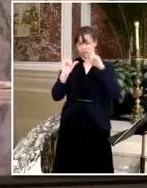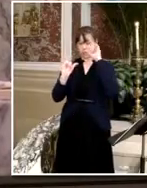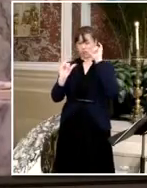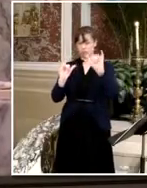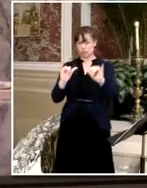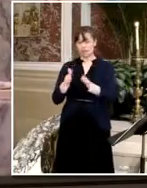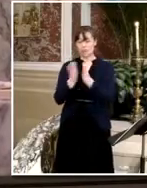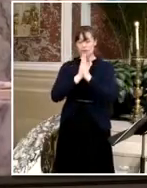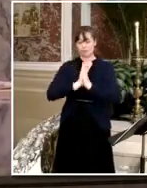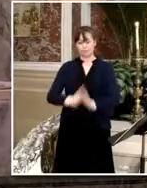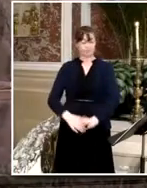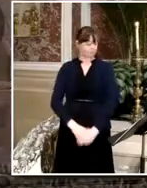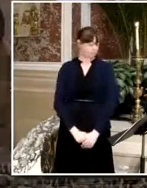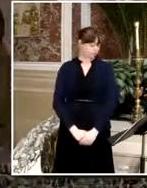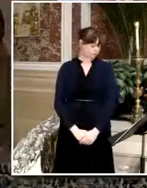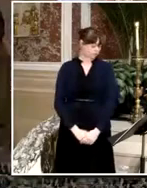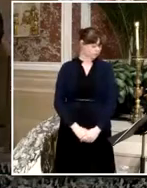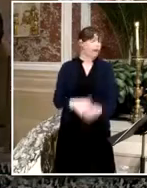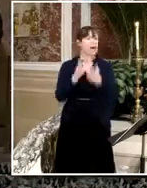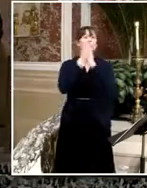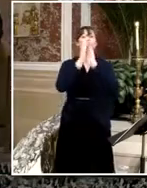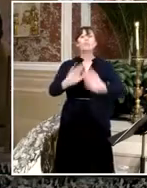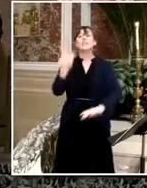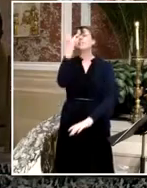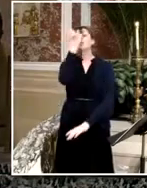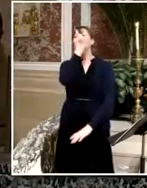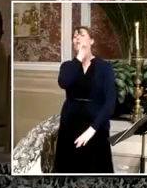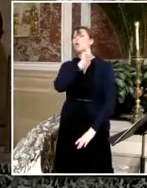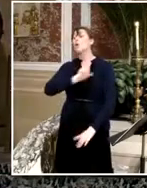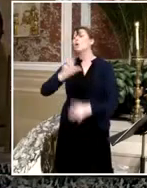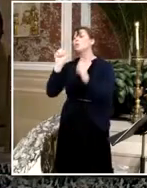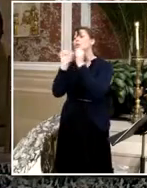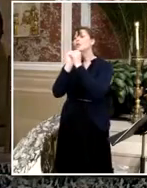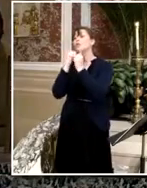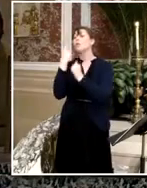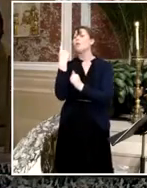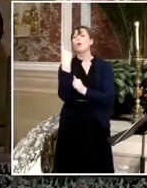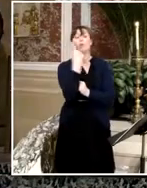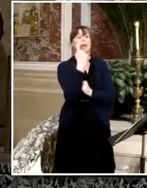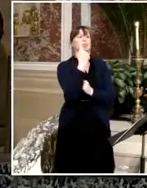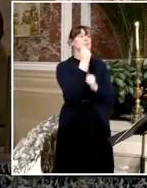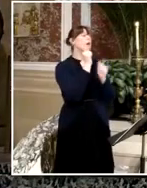ever. Amen. The peace of the Lord be with